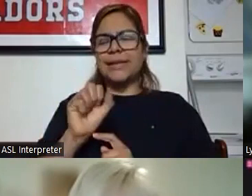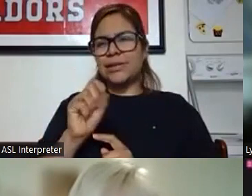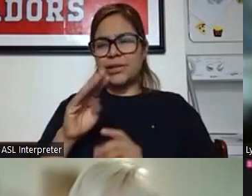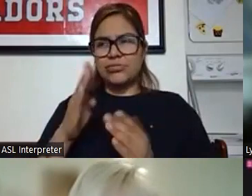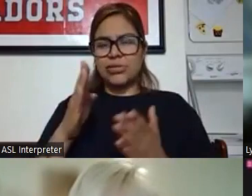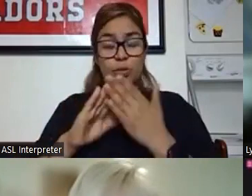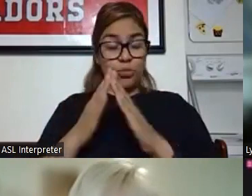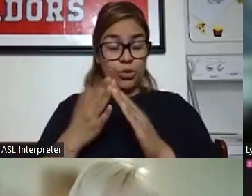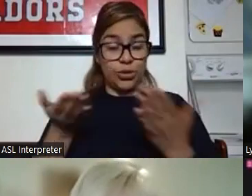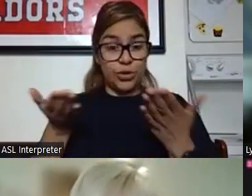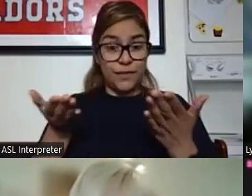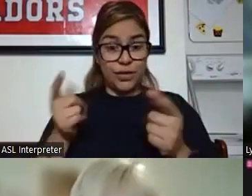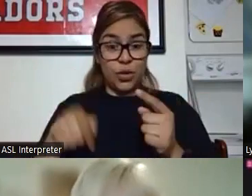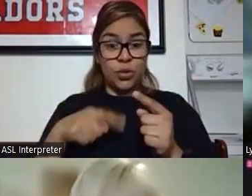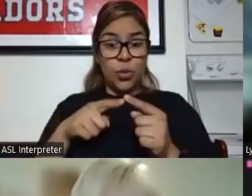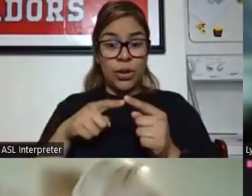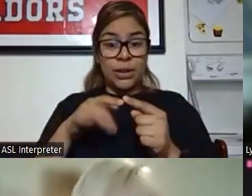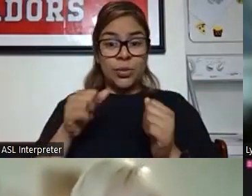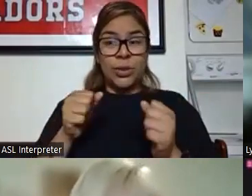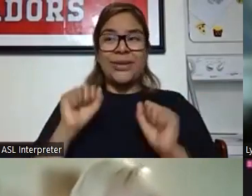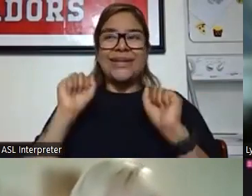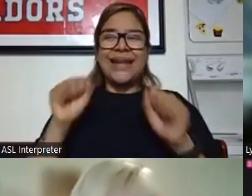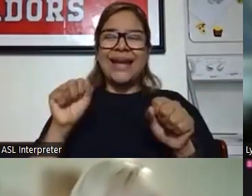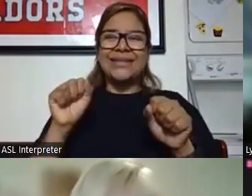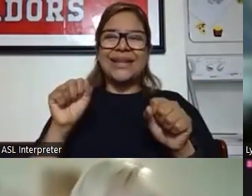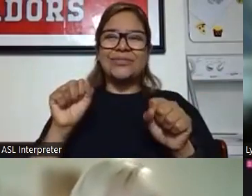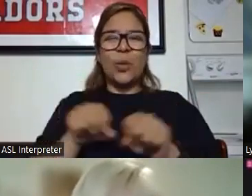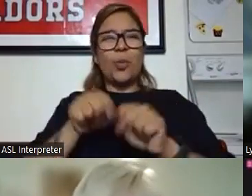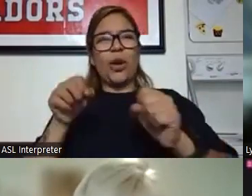think until we can break that,